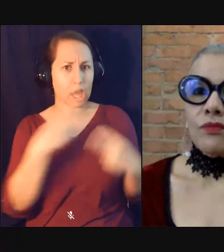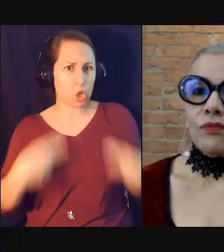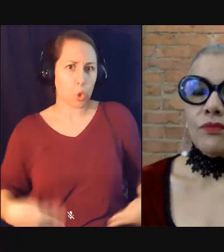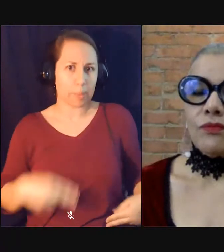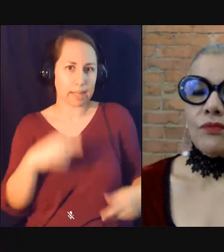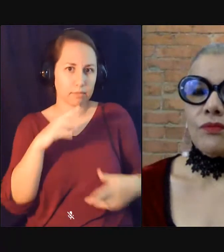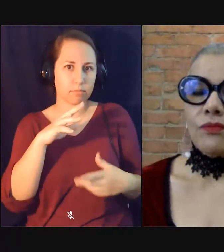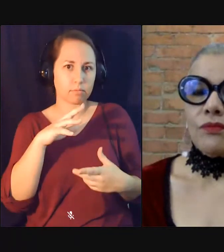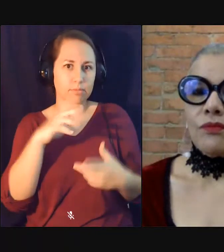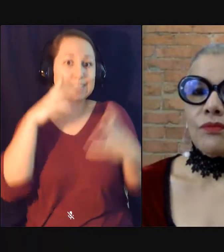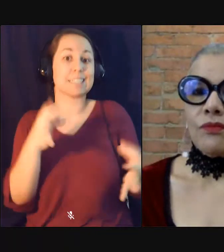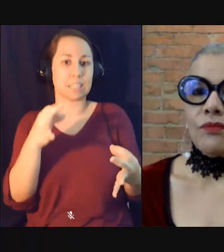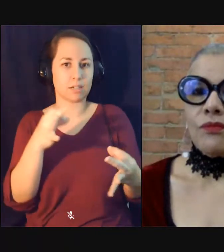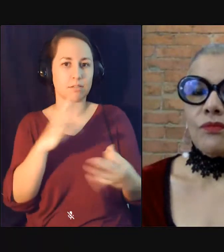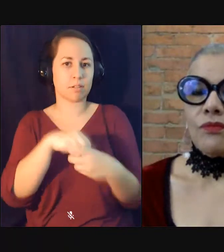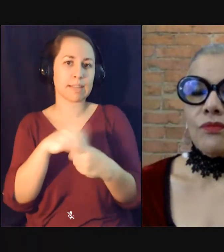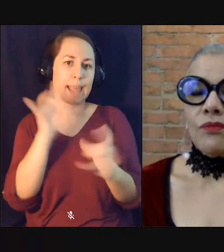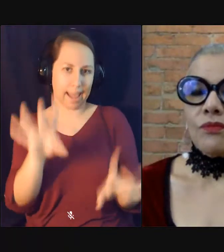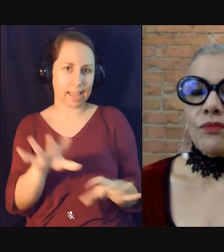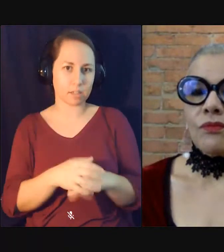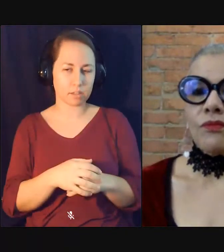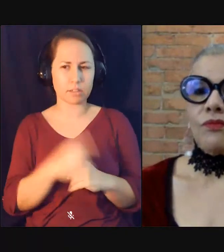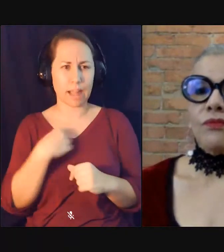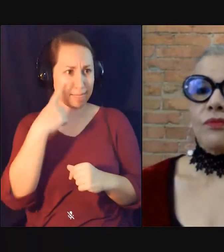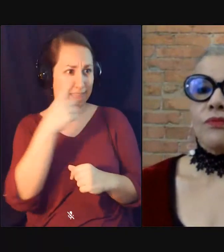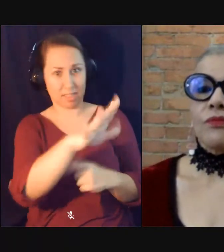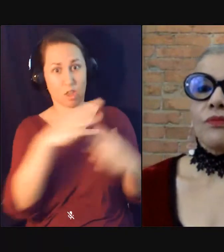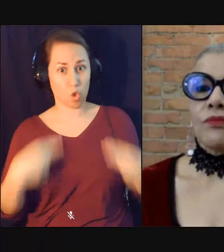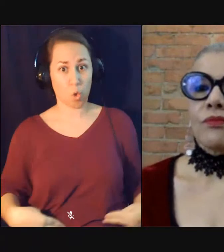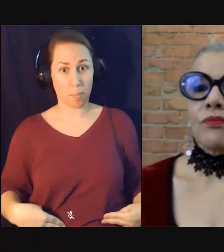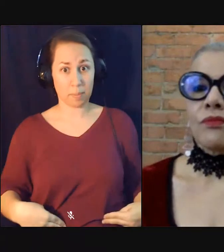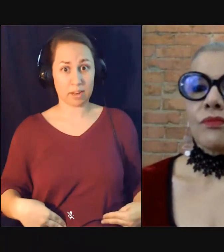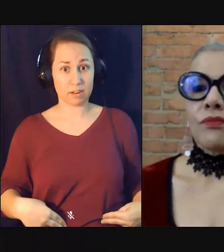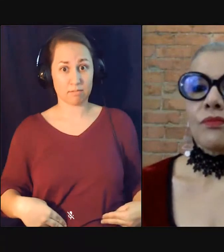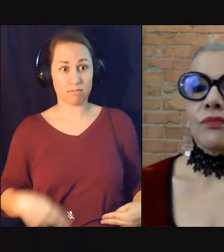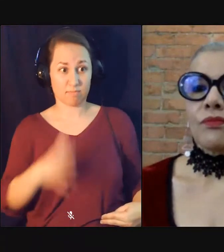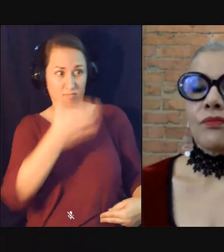hate. To me, I don't think that their humanity absolves them.